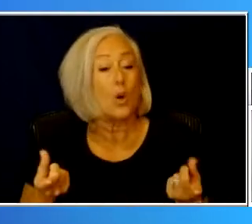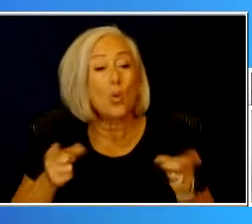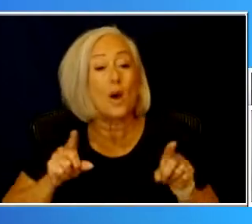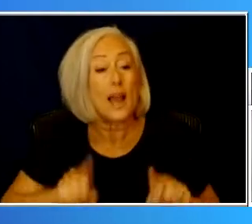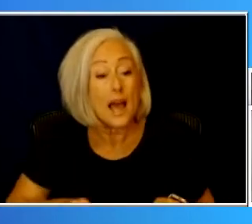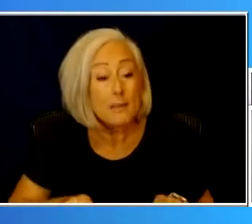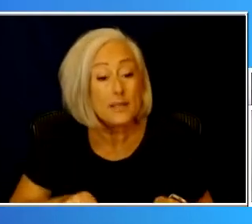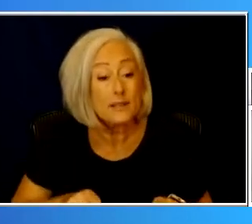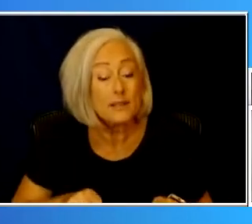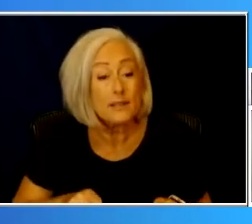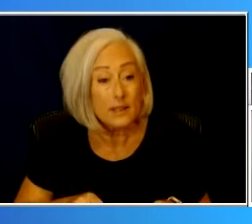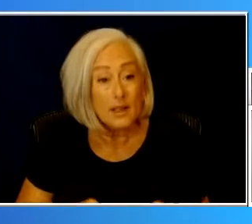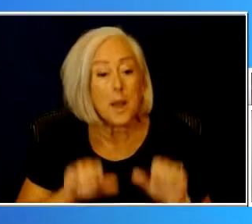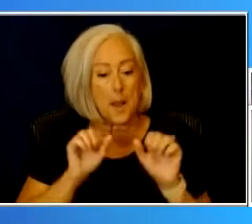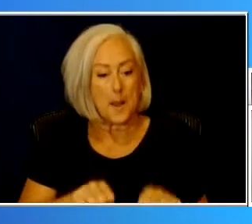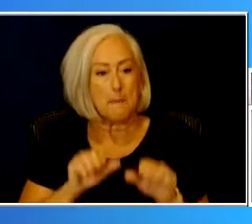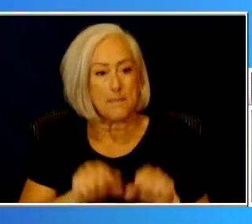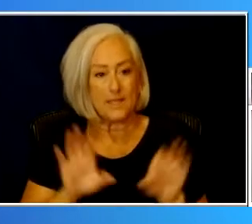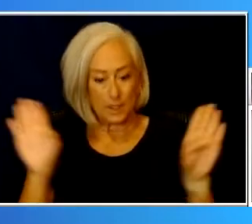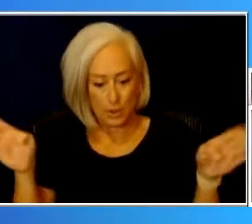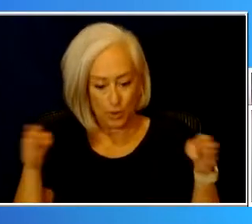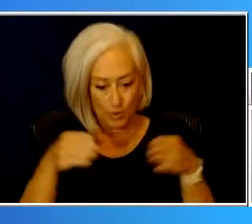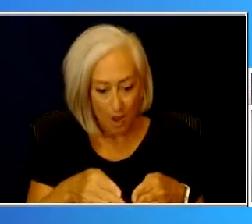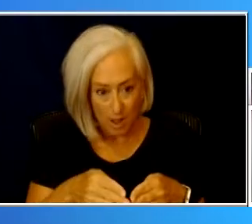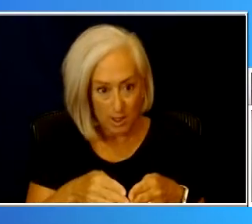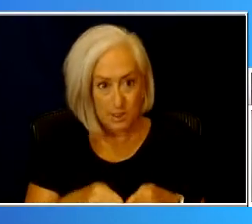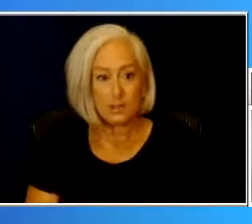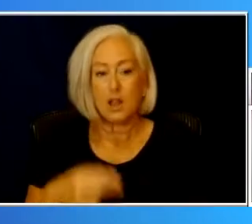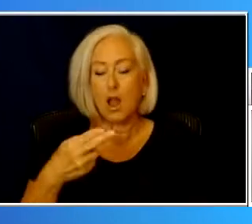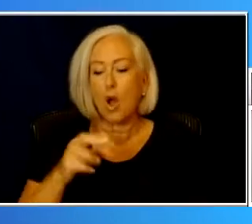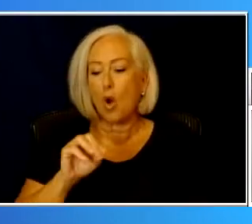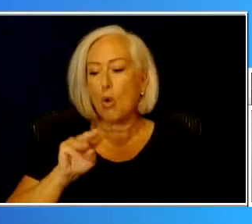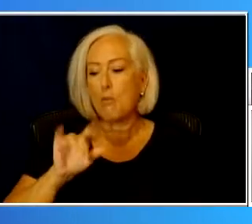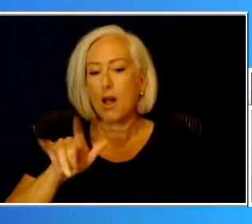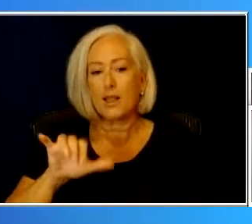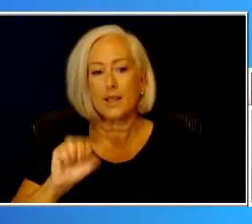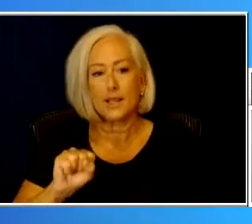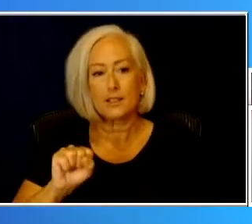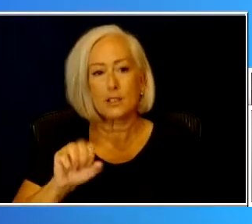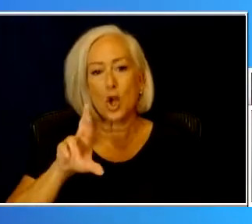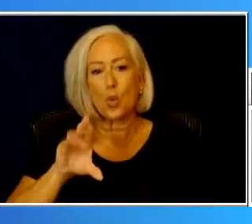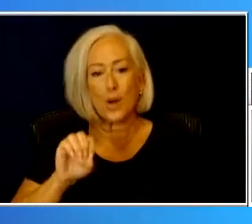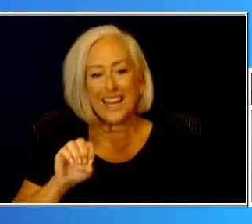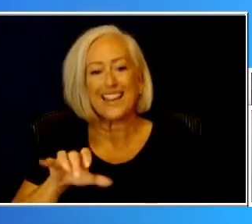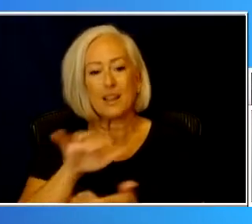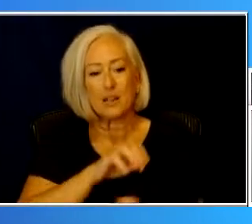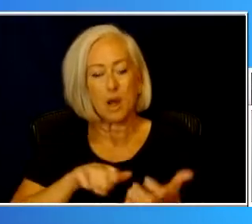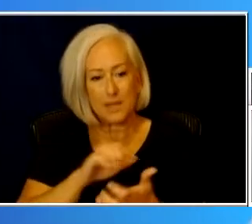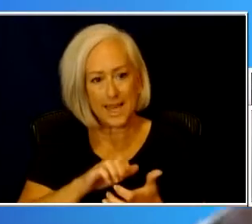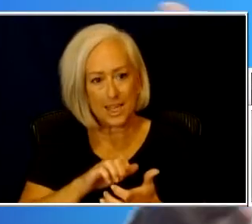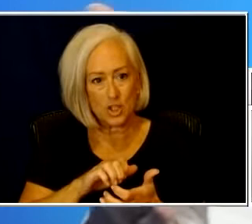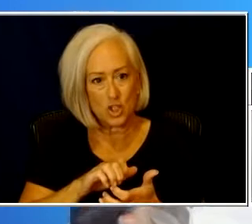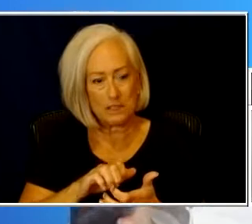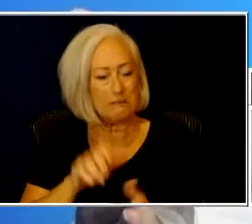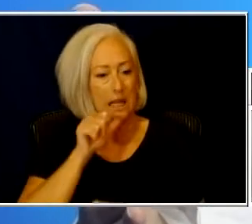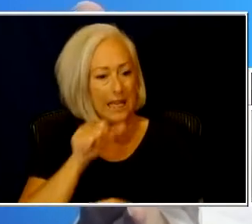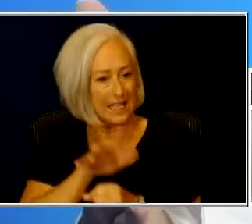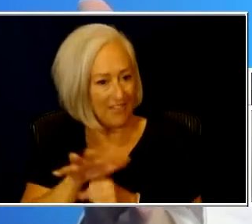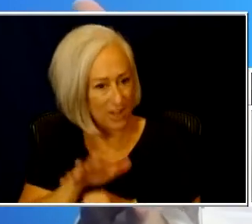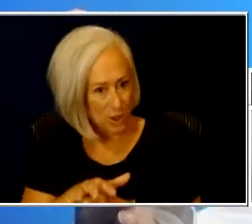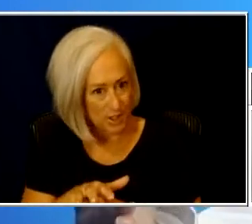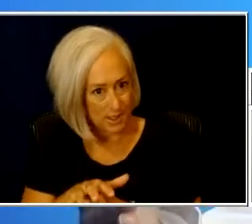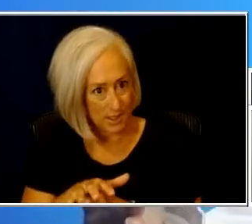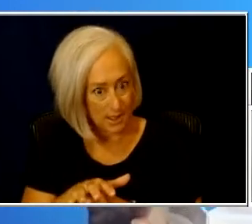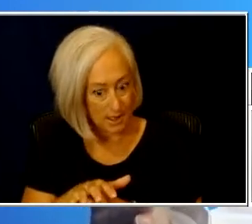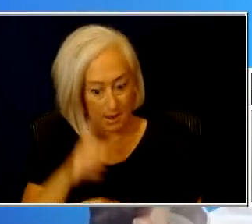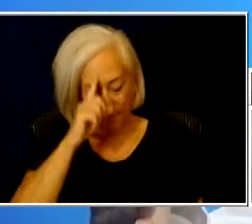to target homologous recombination deficiency for our patients with cancer. And it is extending their